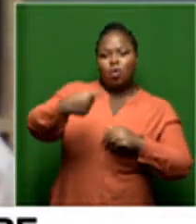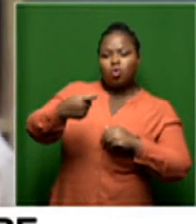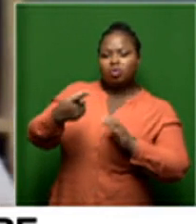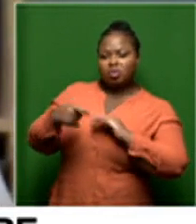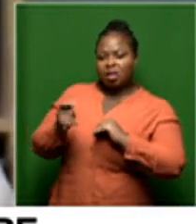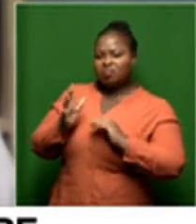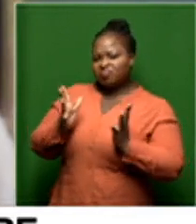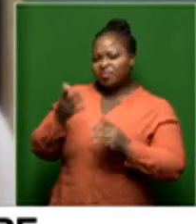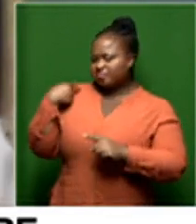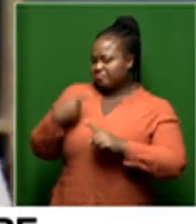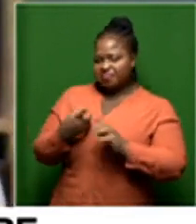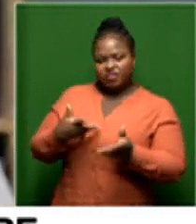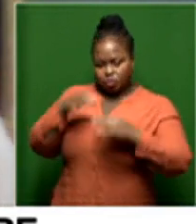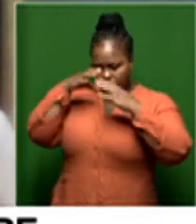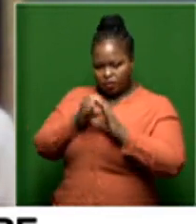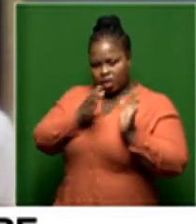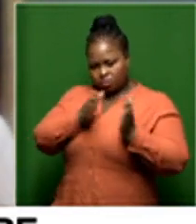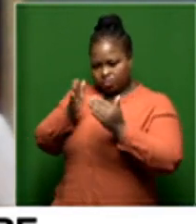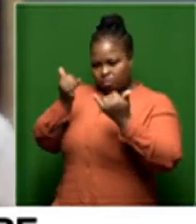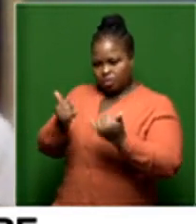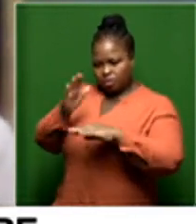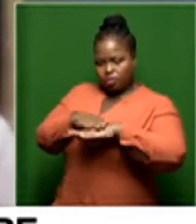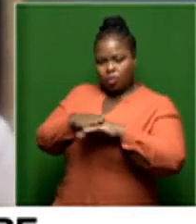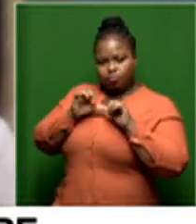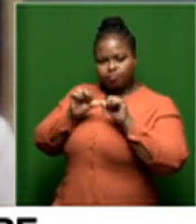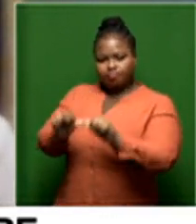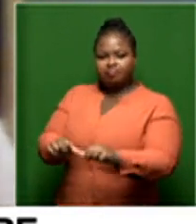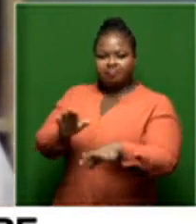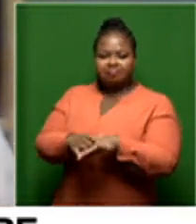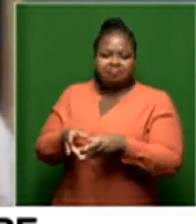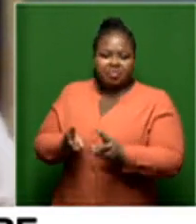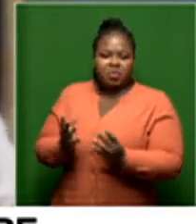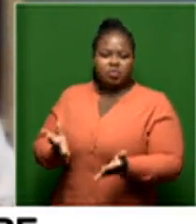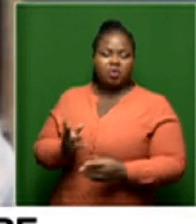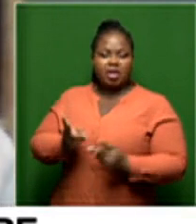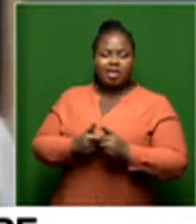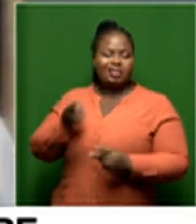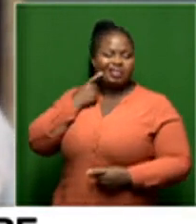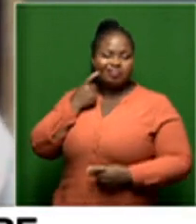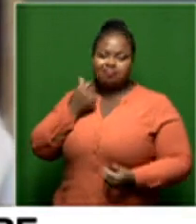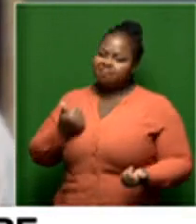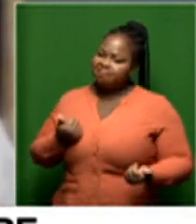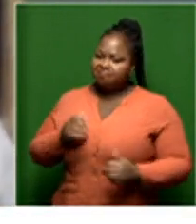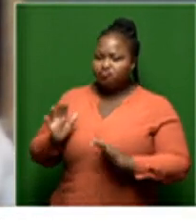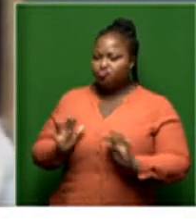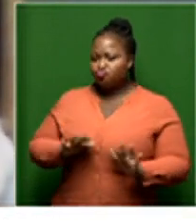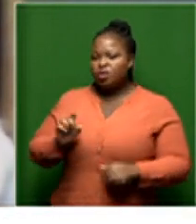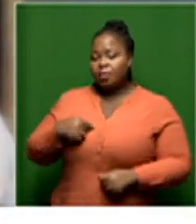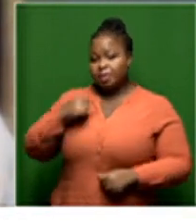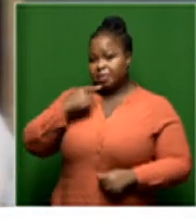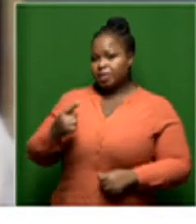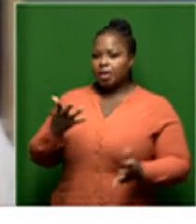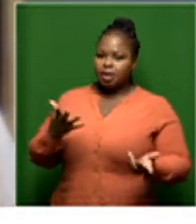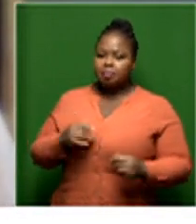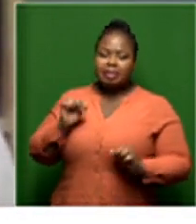to refocus and pivot to an online platform relatively easily. I have to say that